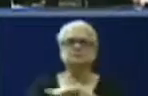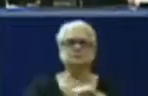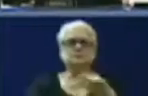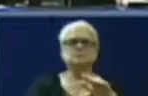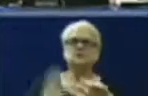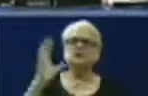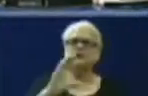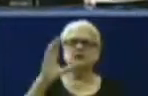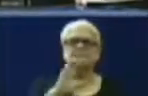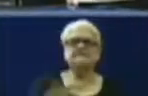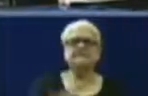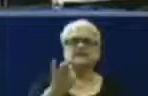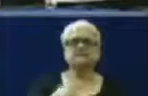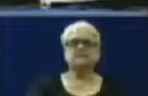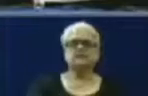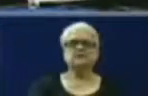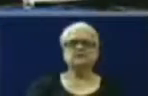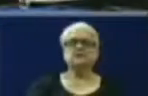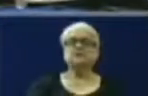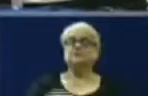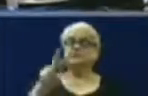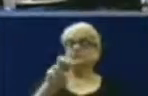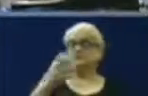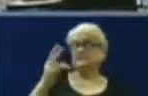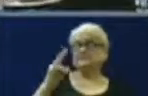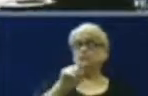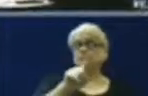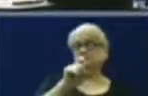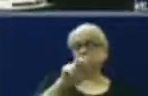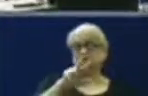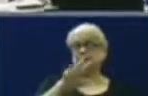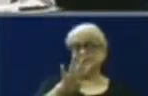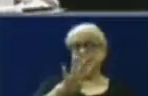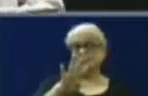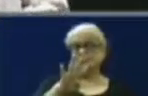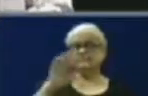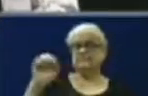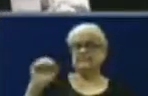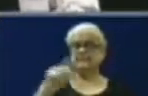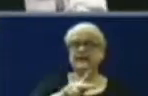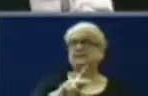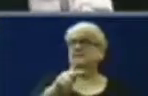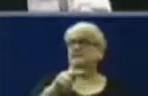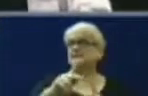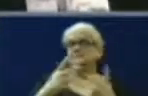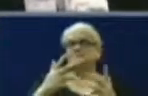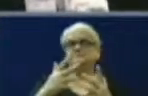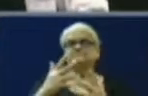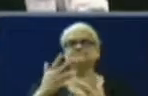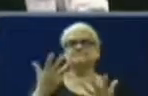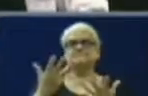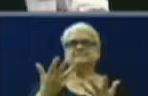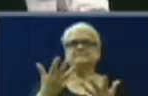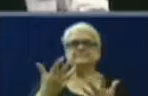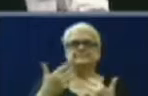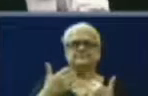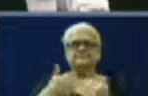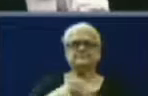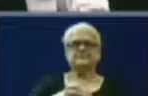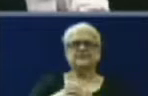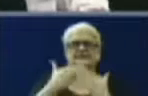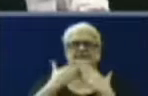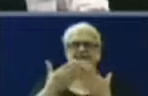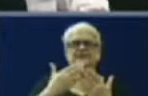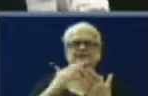and getting 134, considering that these are folks that decided to drop out to begin with, is pretty remarkable. So thank you for all of your efforts. This is